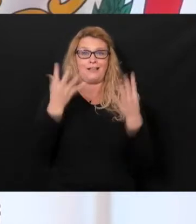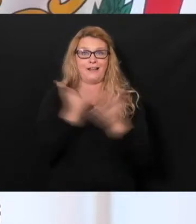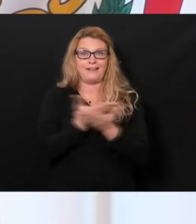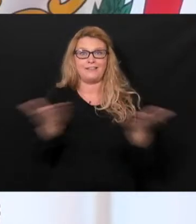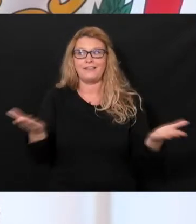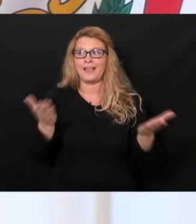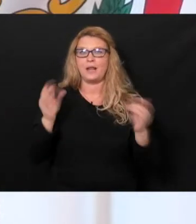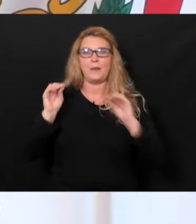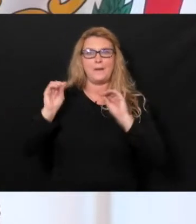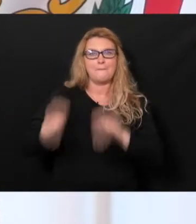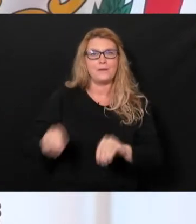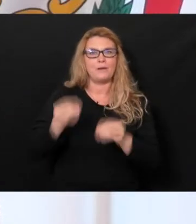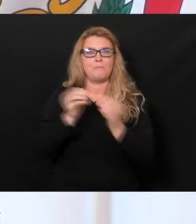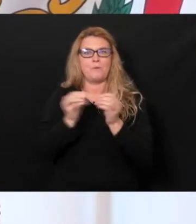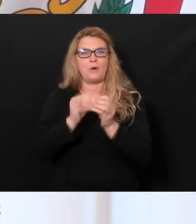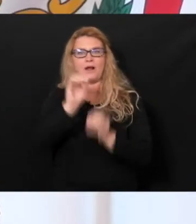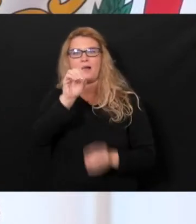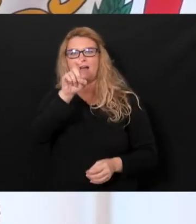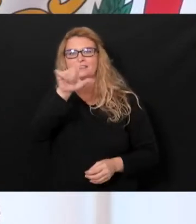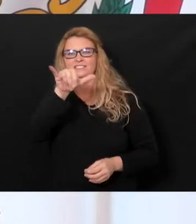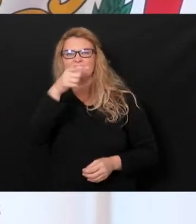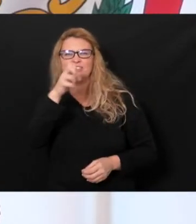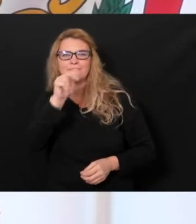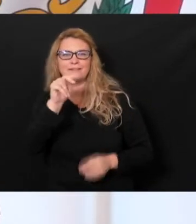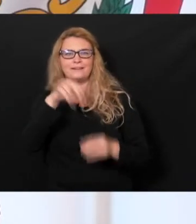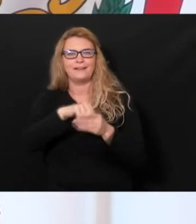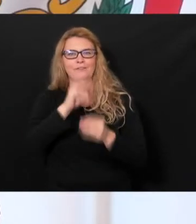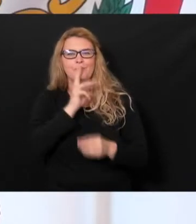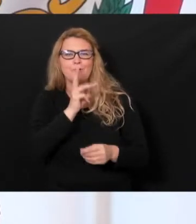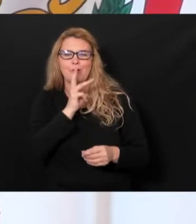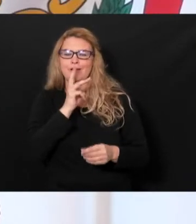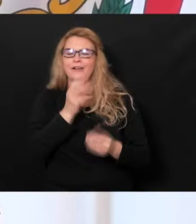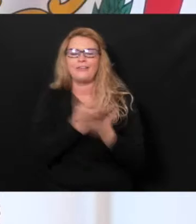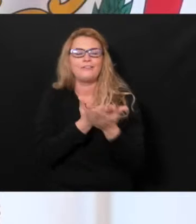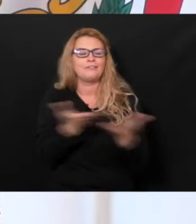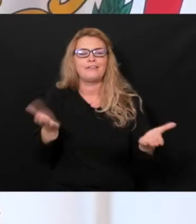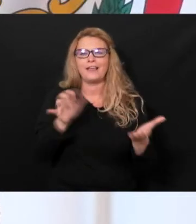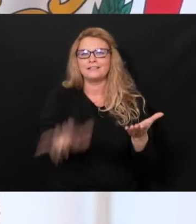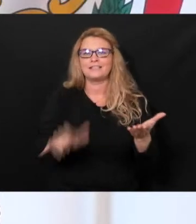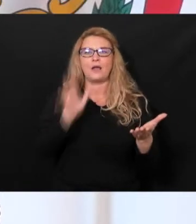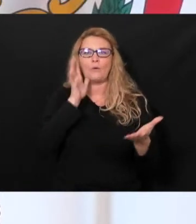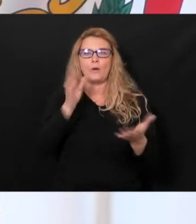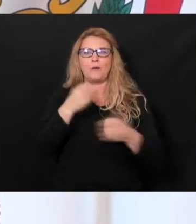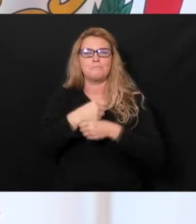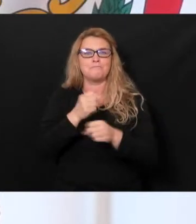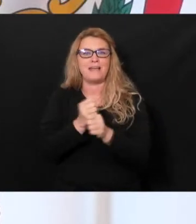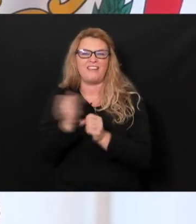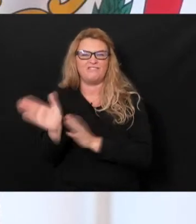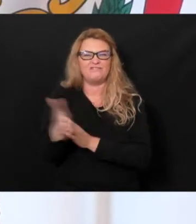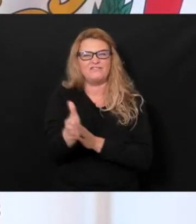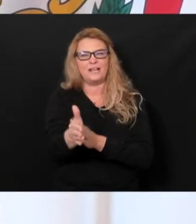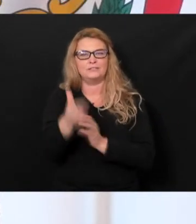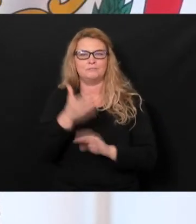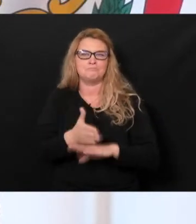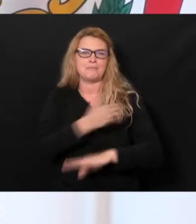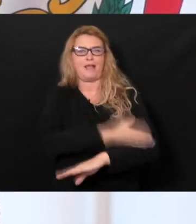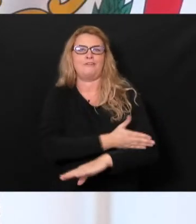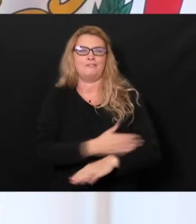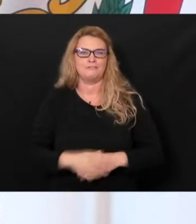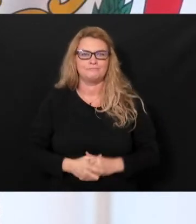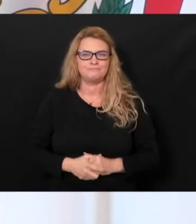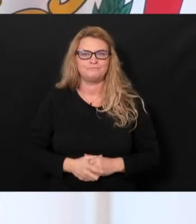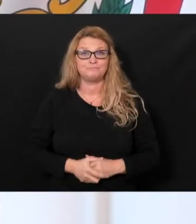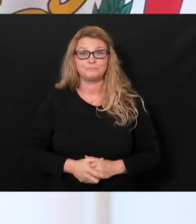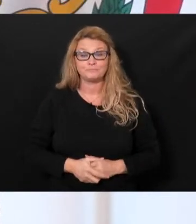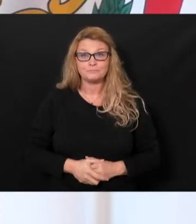more oxygen in the water, just things that absolutely will make the habitat for trout just that much better. In